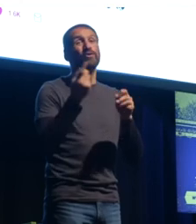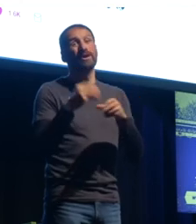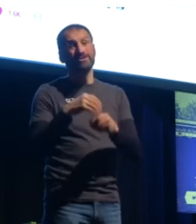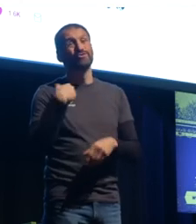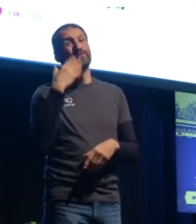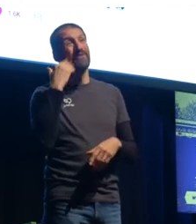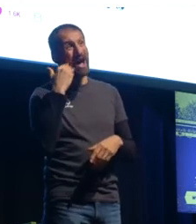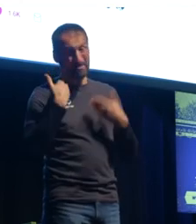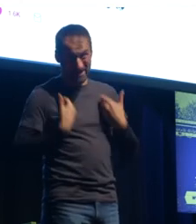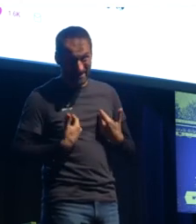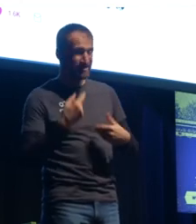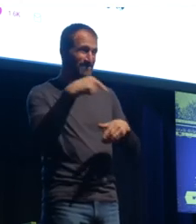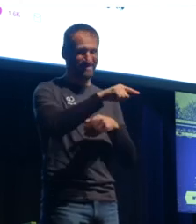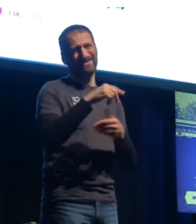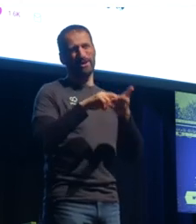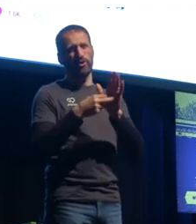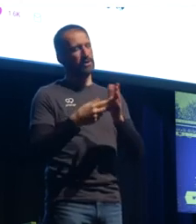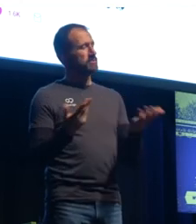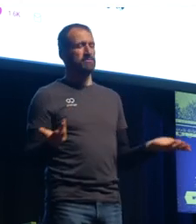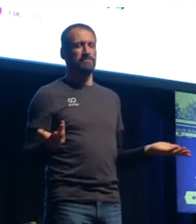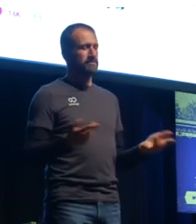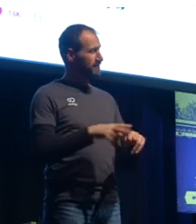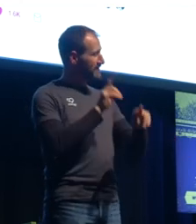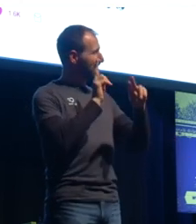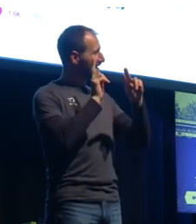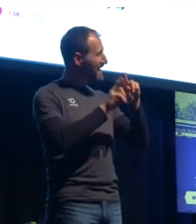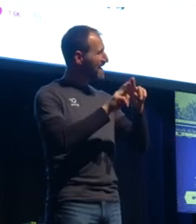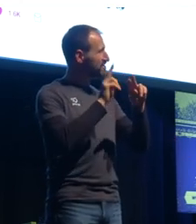female founders is a very frustrating thing to me. Apparently